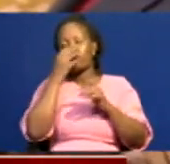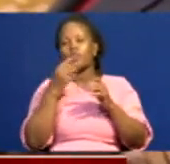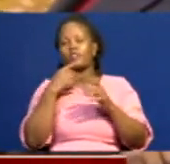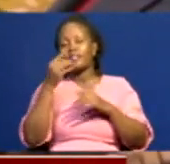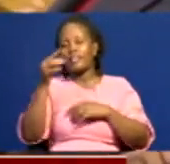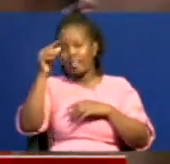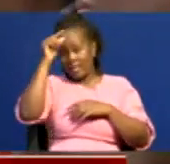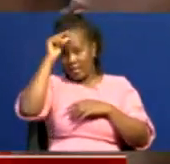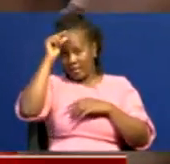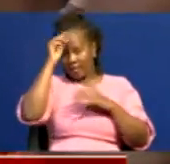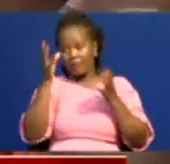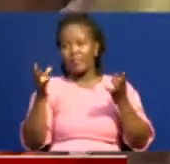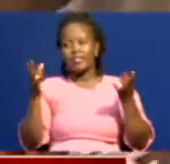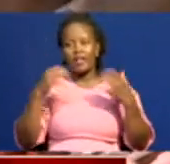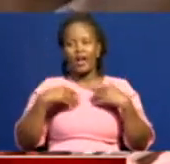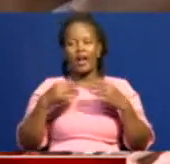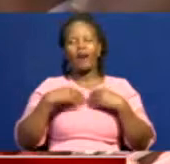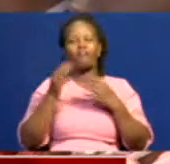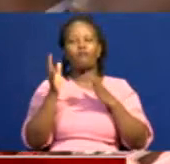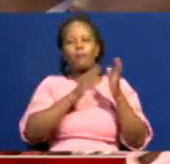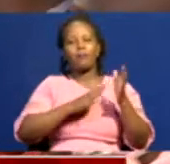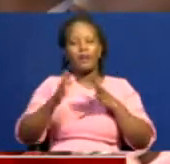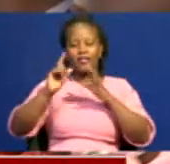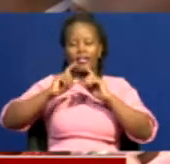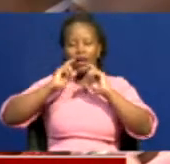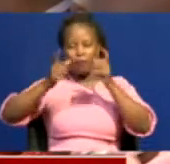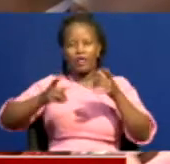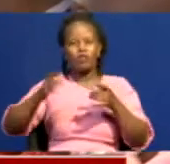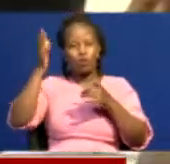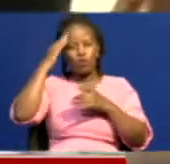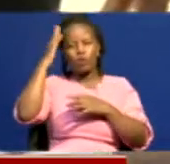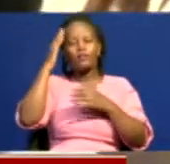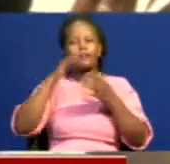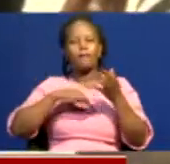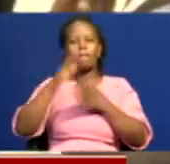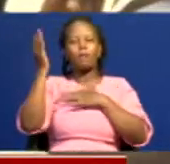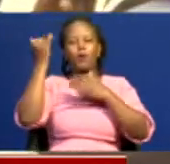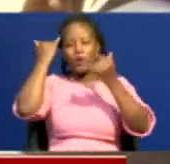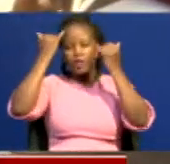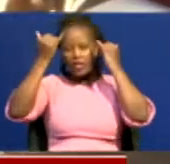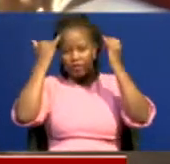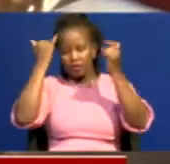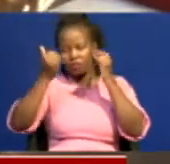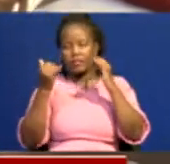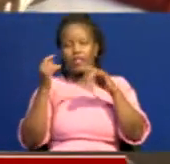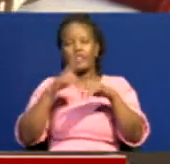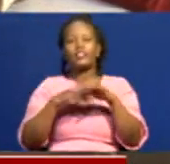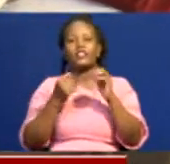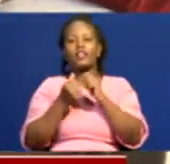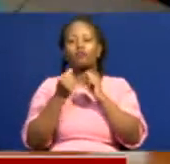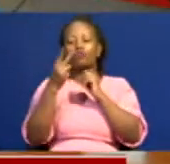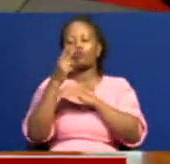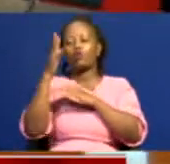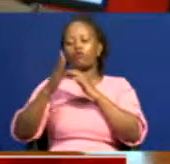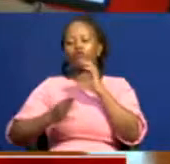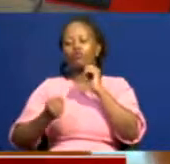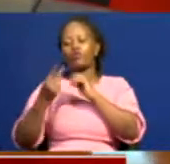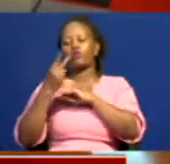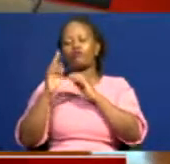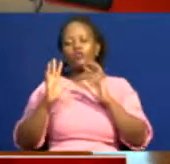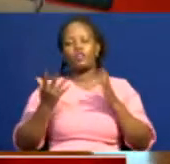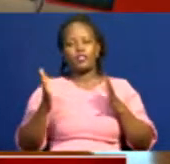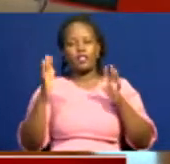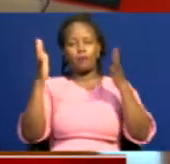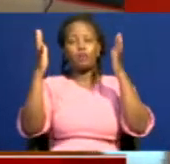the Presidential Innovation Award to recognize the most promising innovations during the Jamhuri Day celebrations. He observed